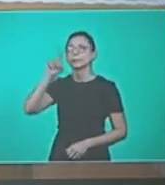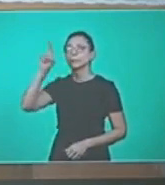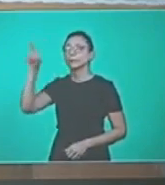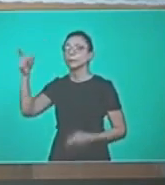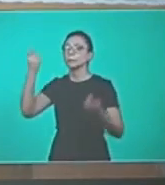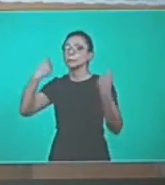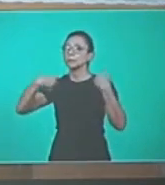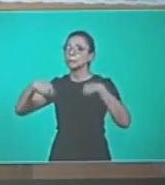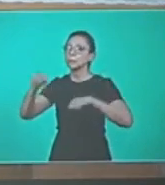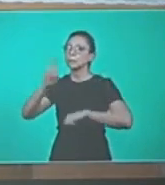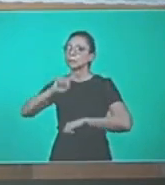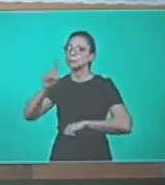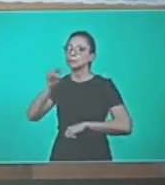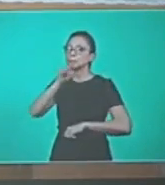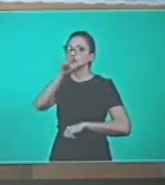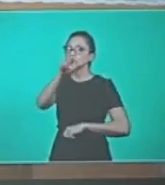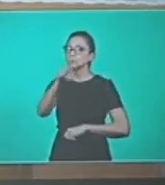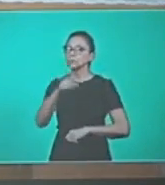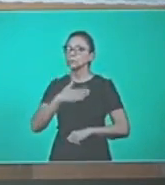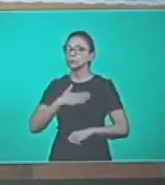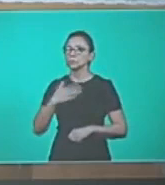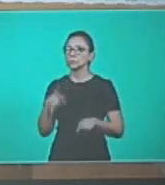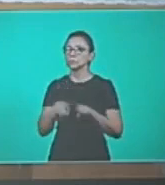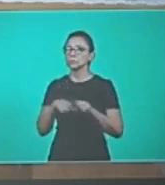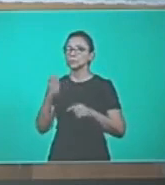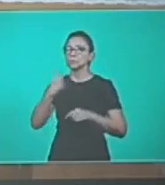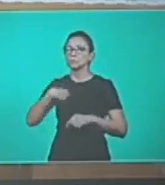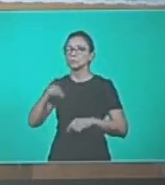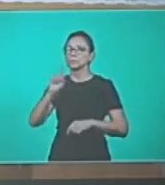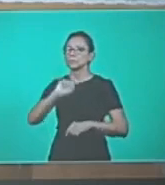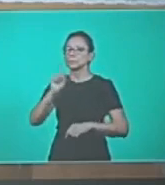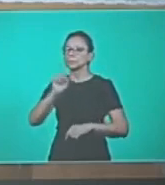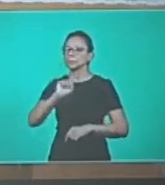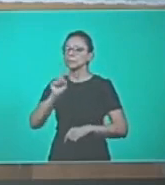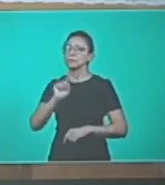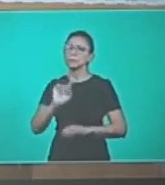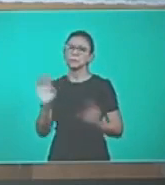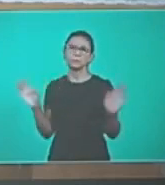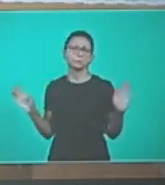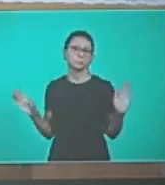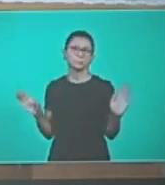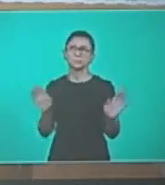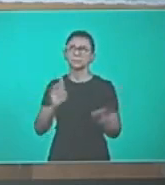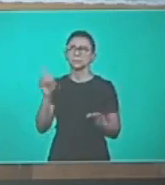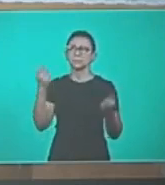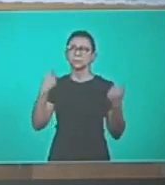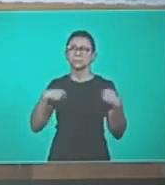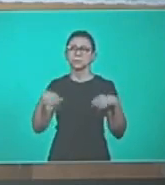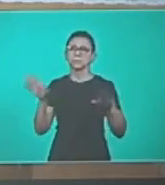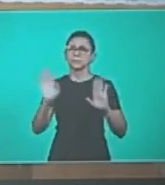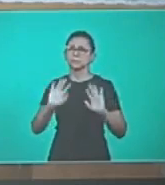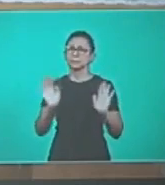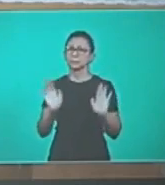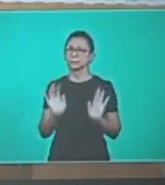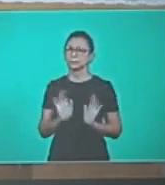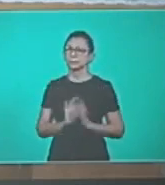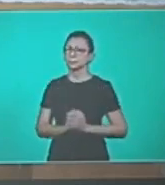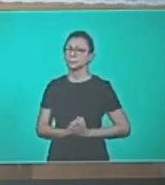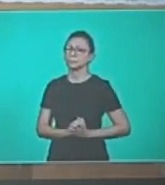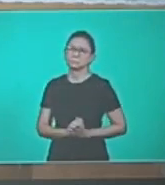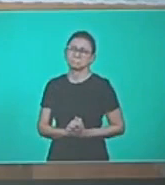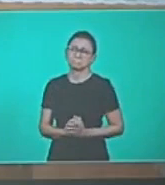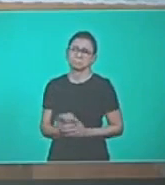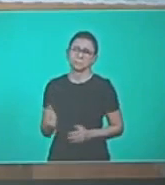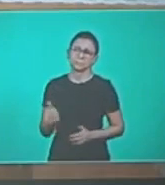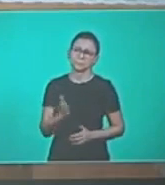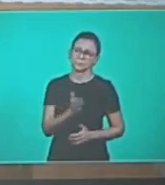We need to understand that the call of God is the same. It's not for the one that doesn't need.